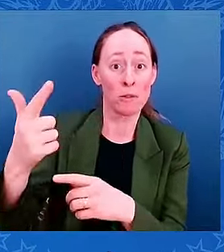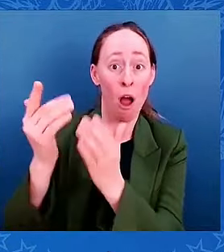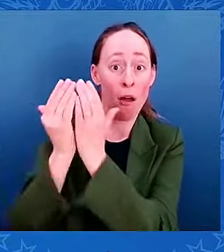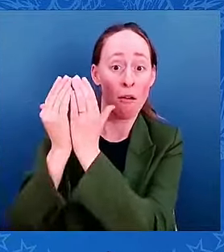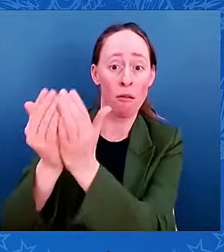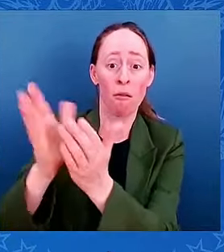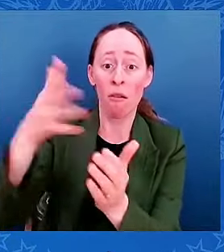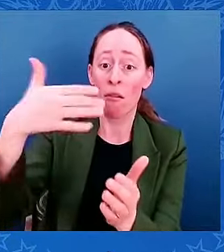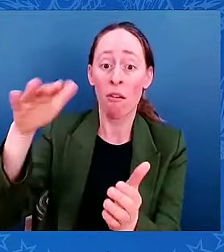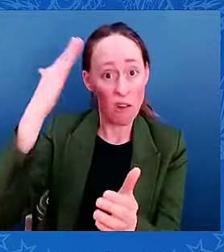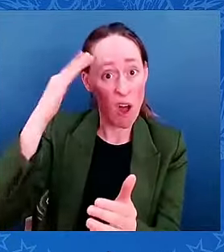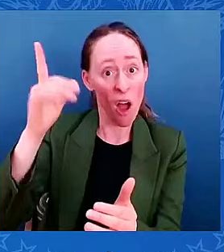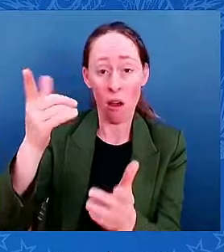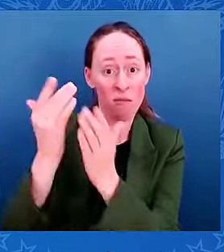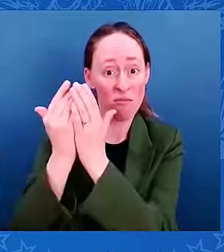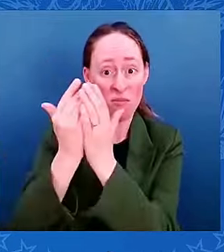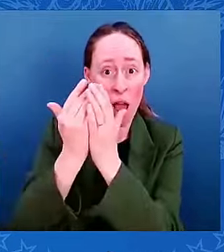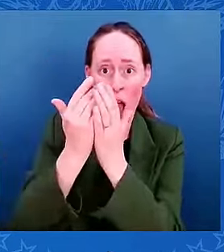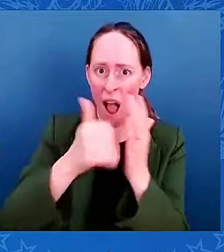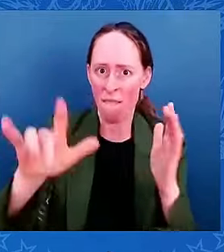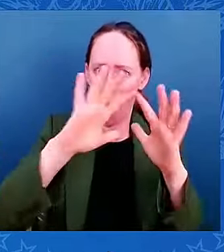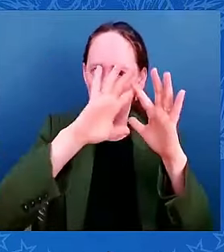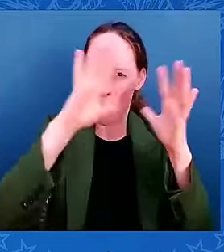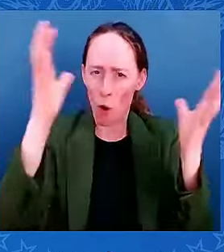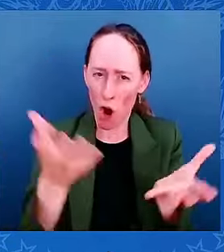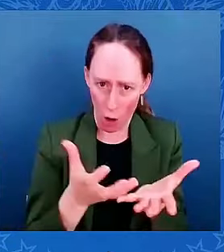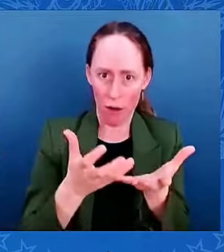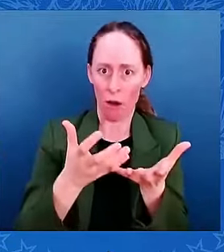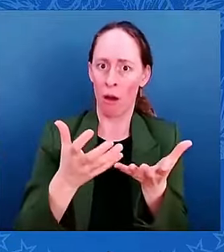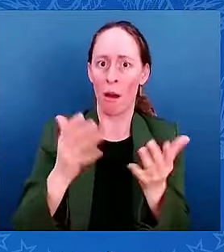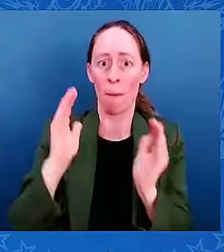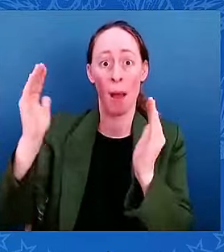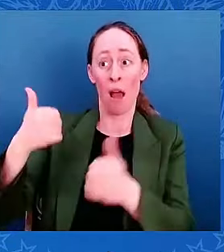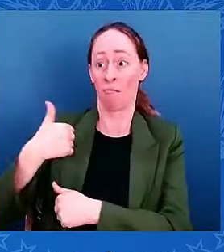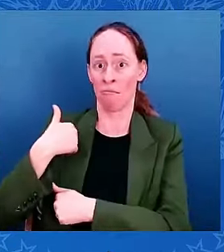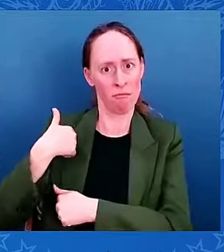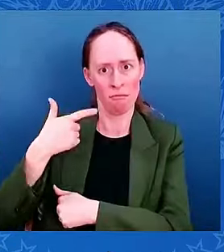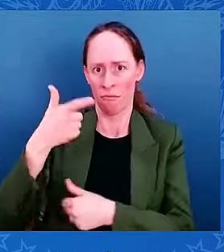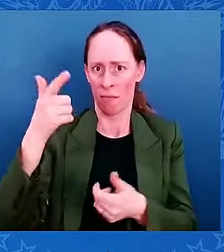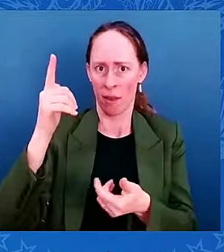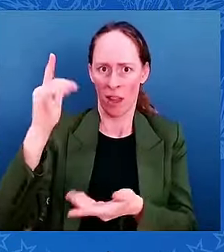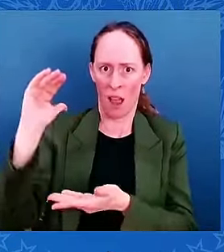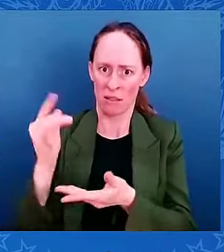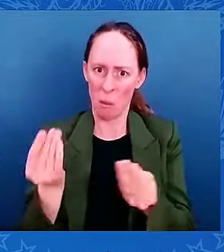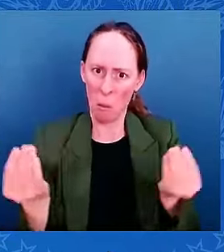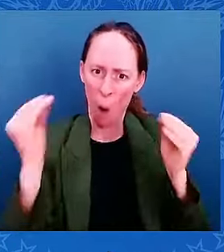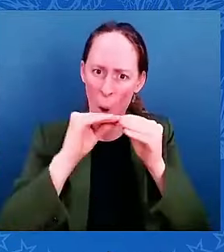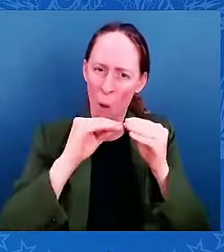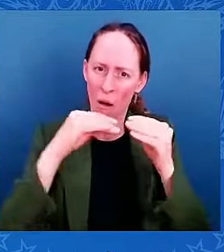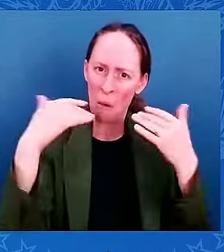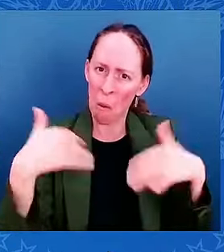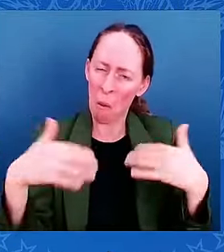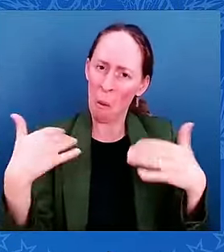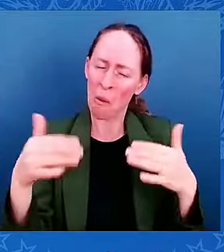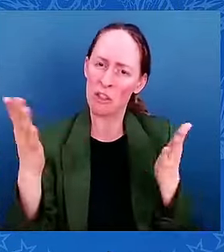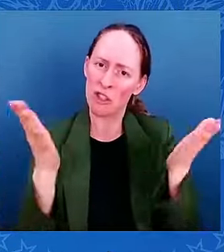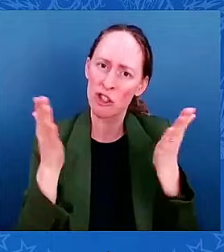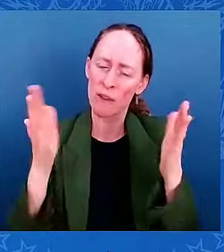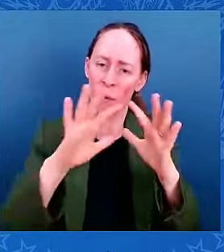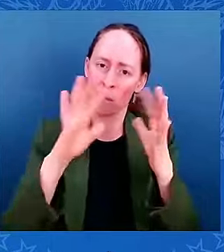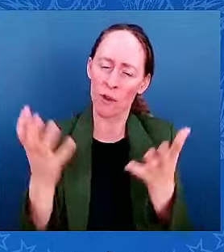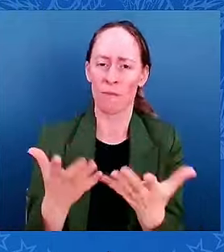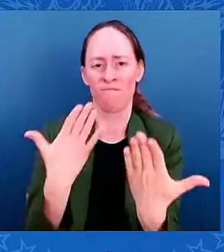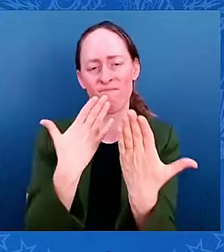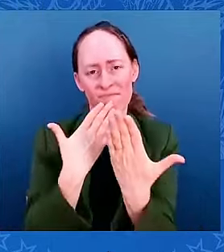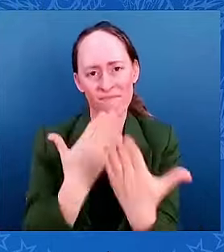outfit, pal. Yes, sir. Thank you so much. Thank you. Thank you. I appreciate it, sir. Thank you so much. Thank you. Hello,